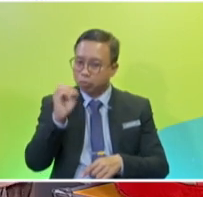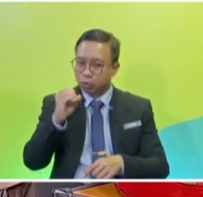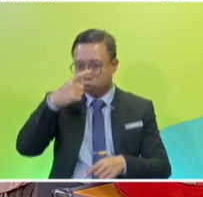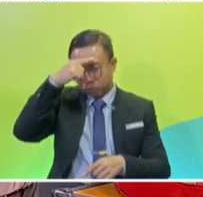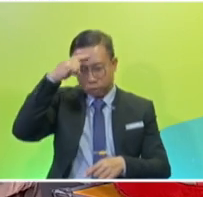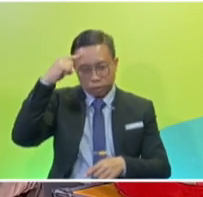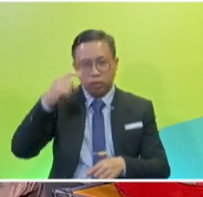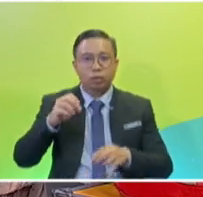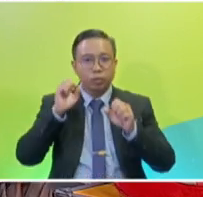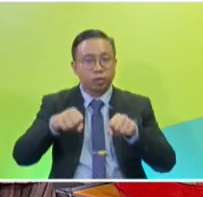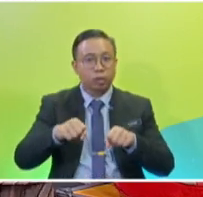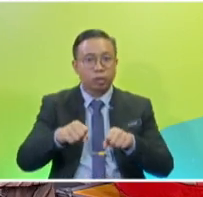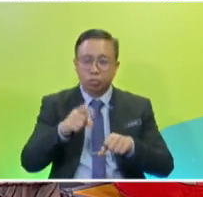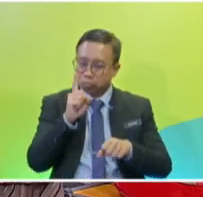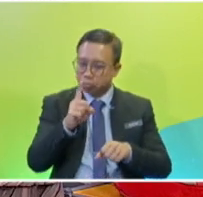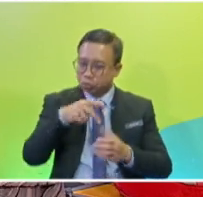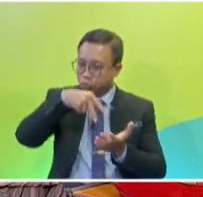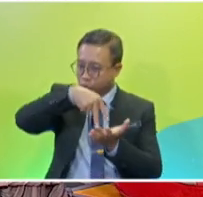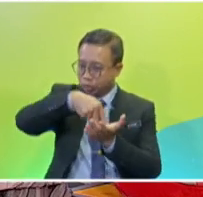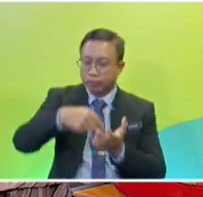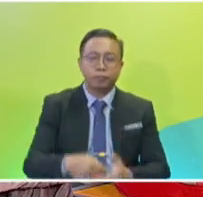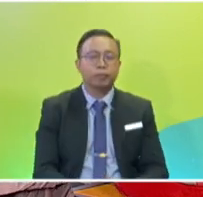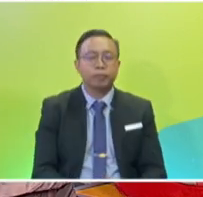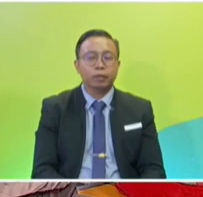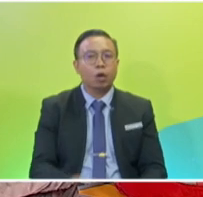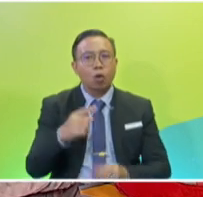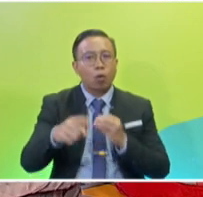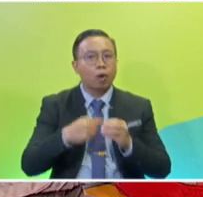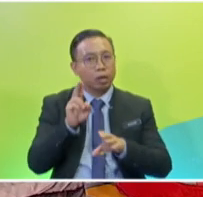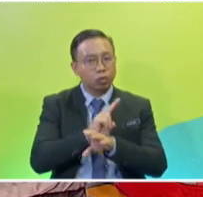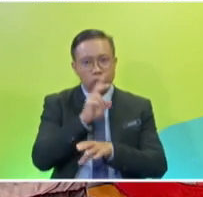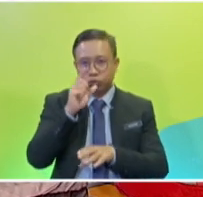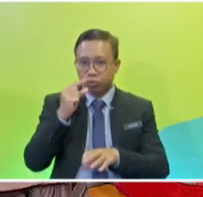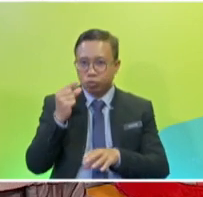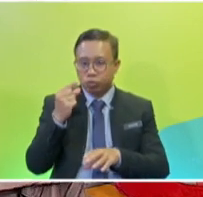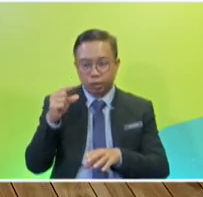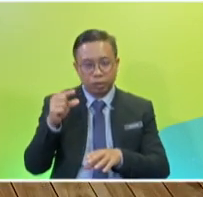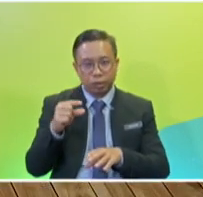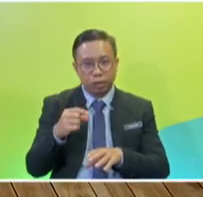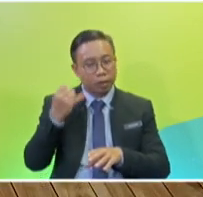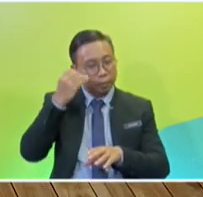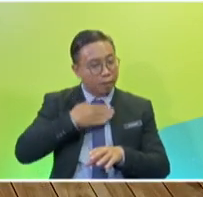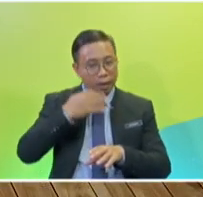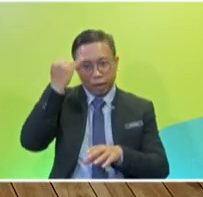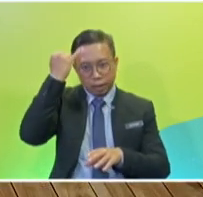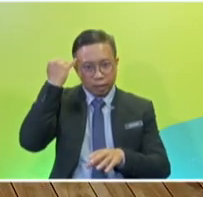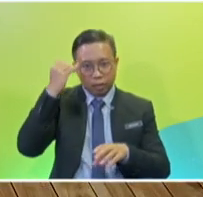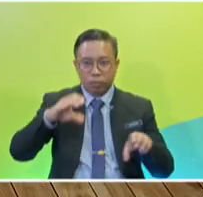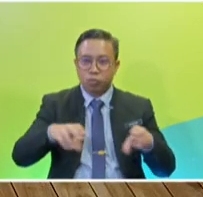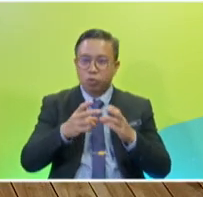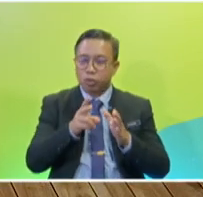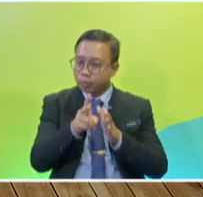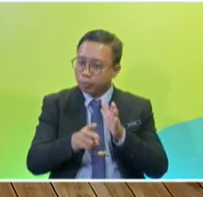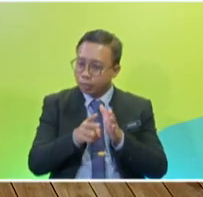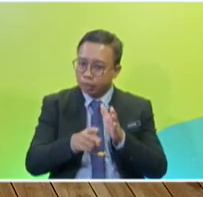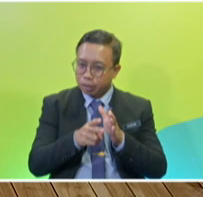green can stand on its own, Shafika, without black. So when I use green, so this is my idea, should attend video making courses. So